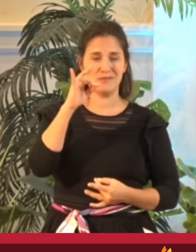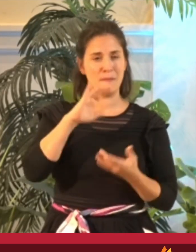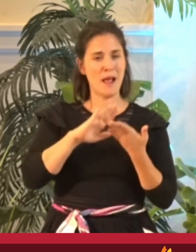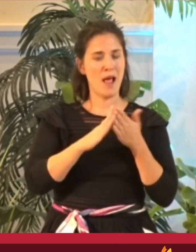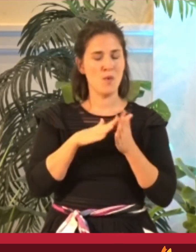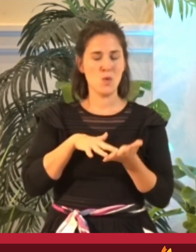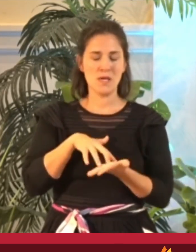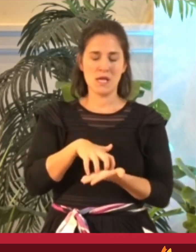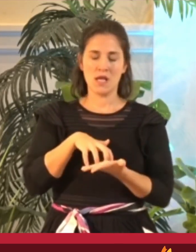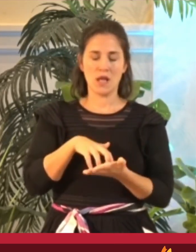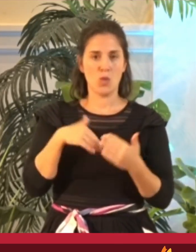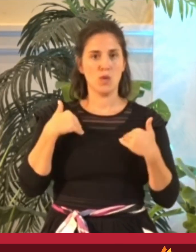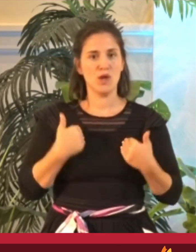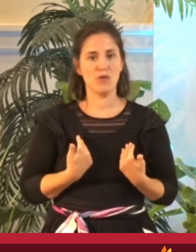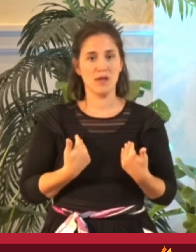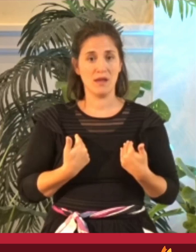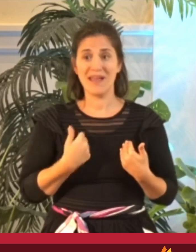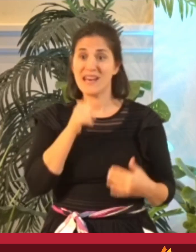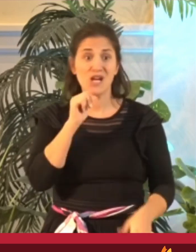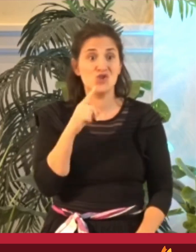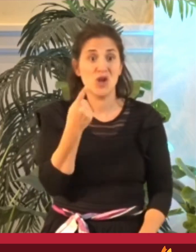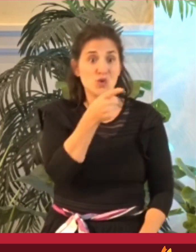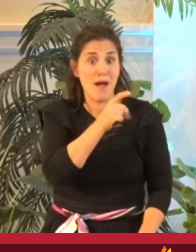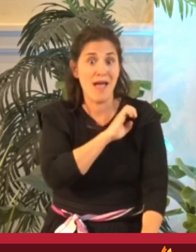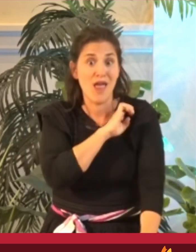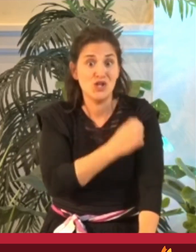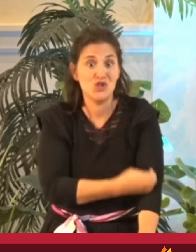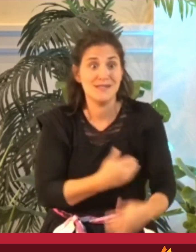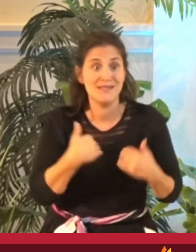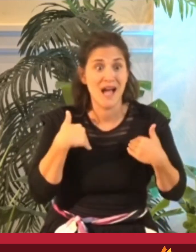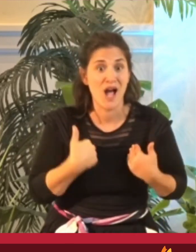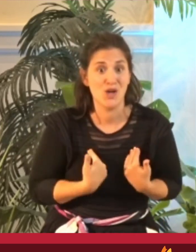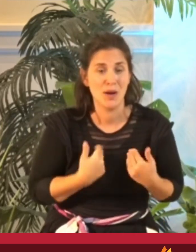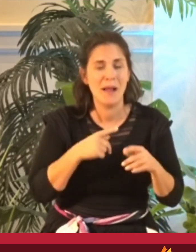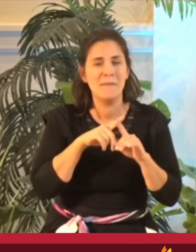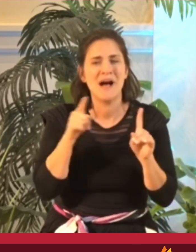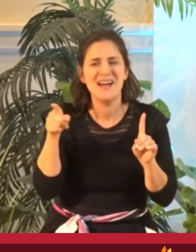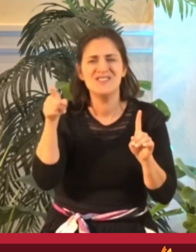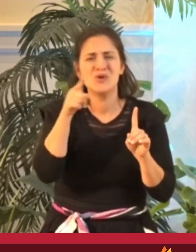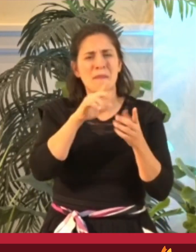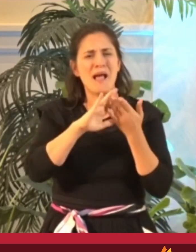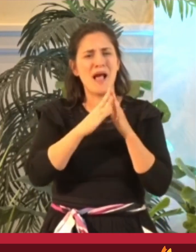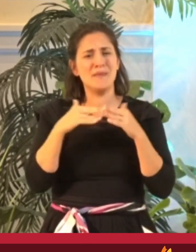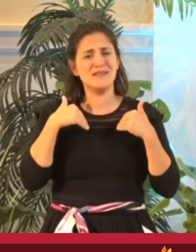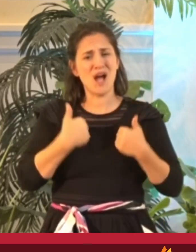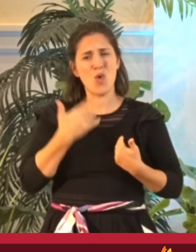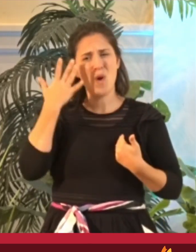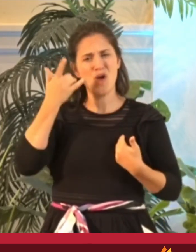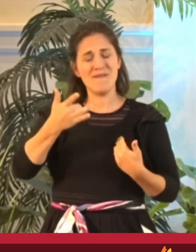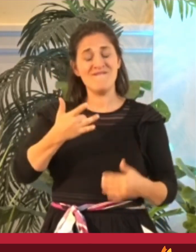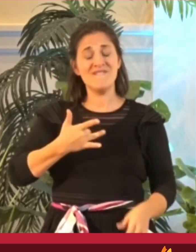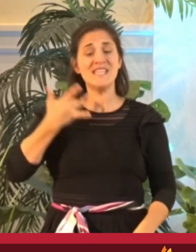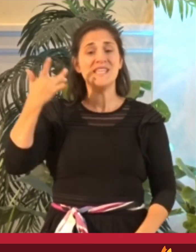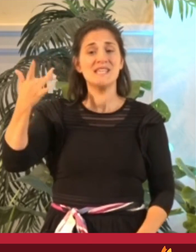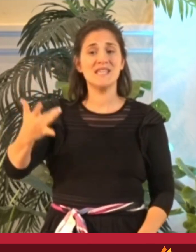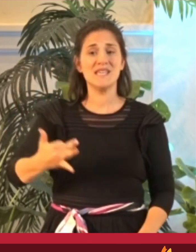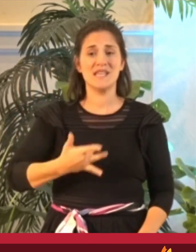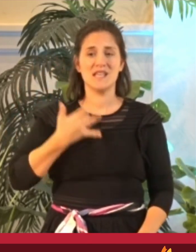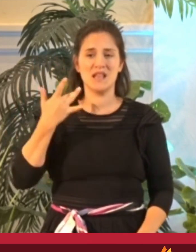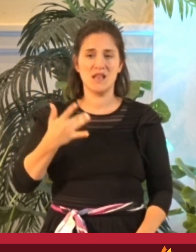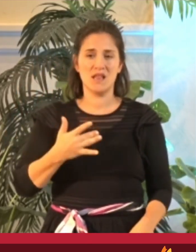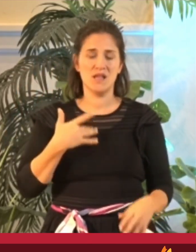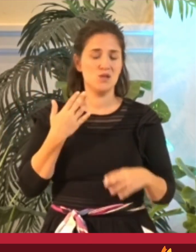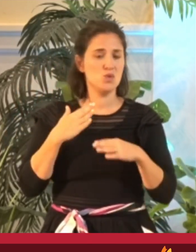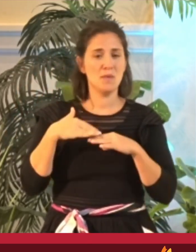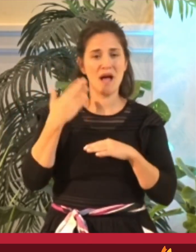don't just get tired of doing the work, we get tired from feeling too much, from seeing